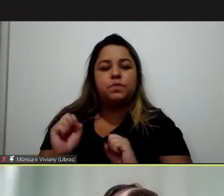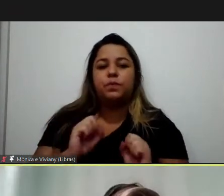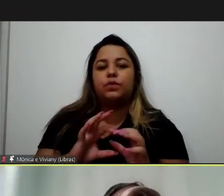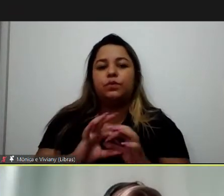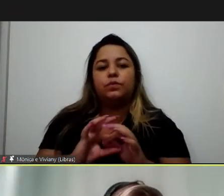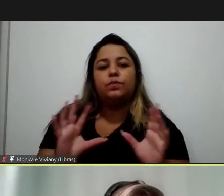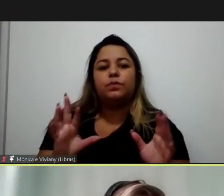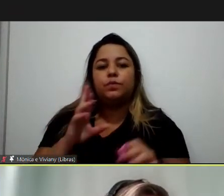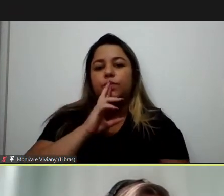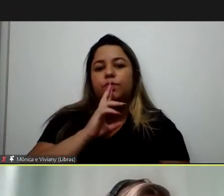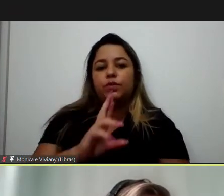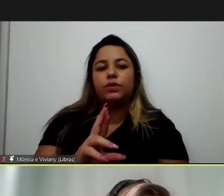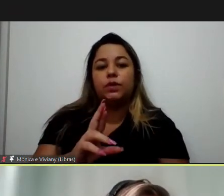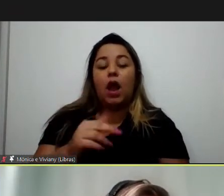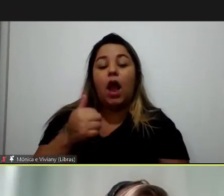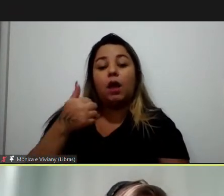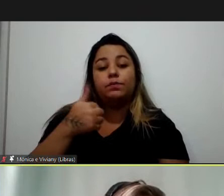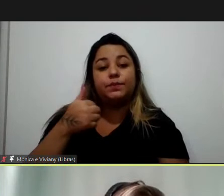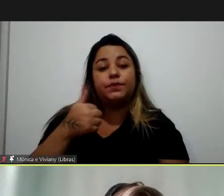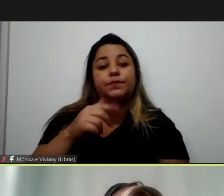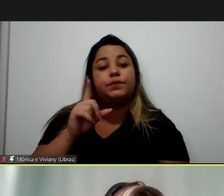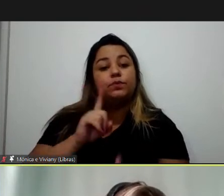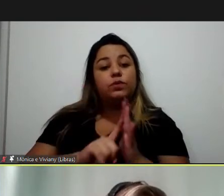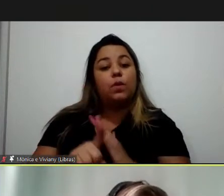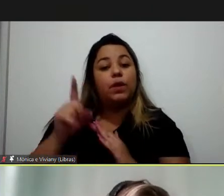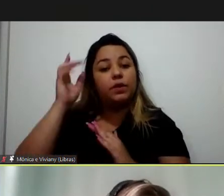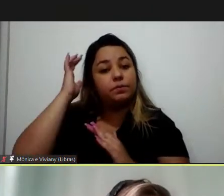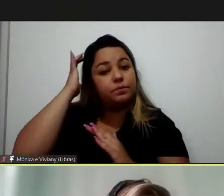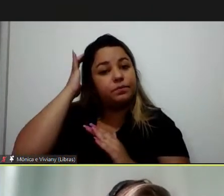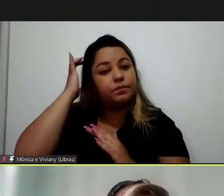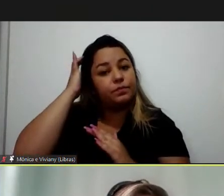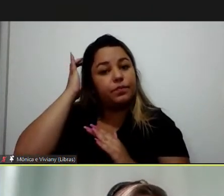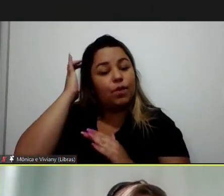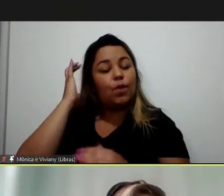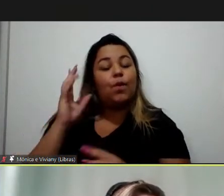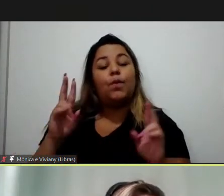then you can answer them. The first question is,